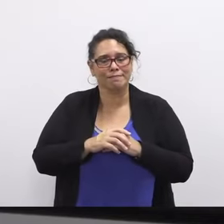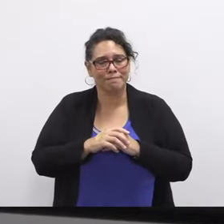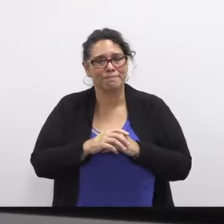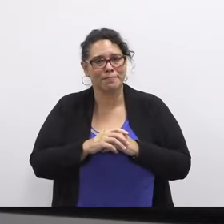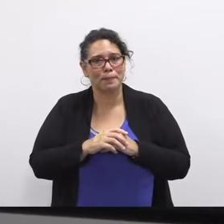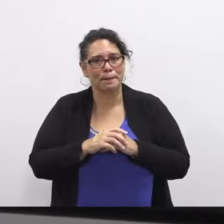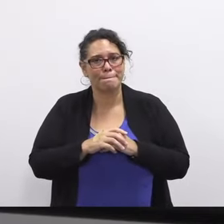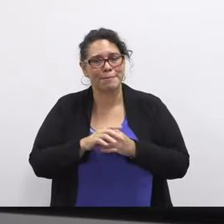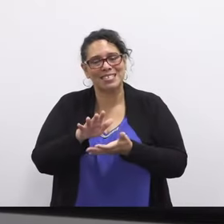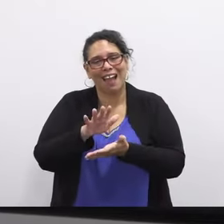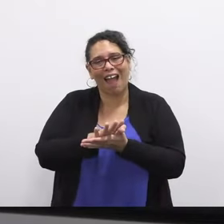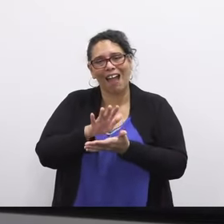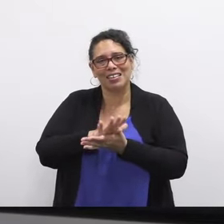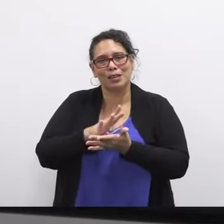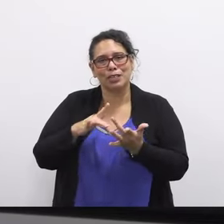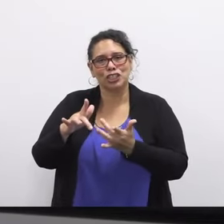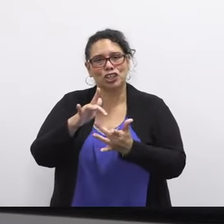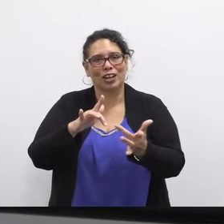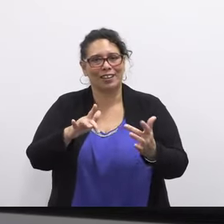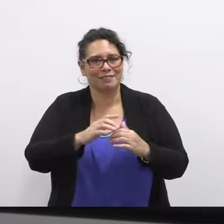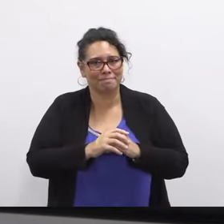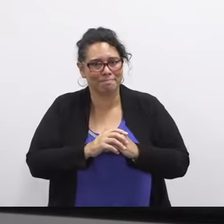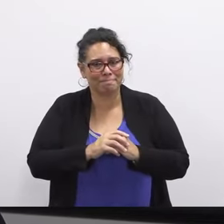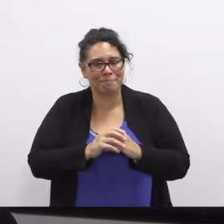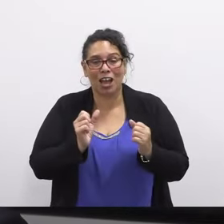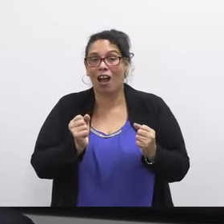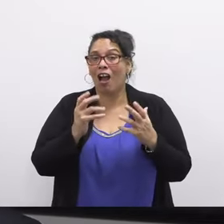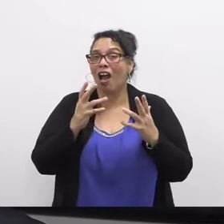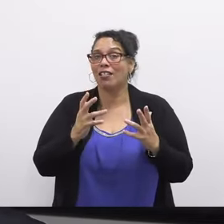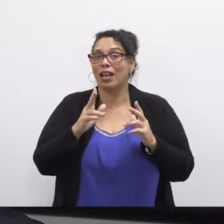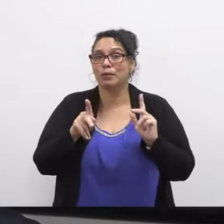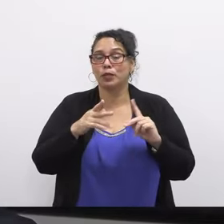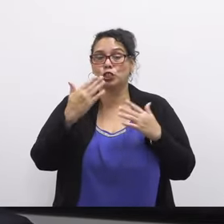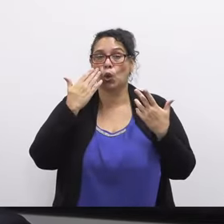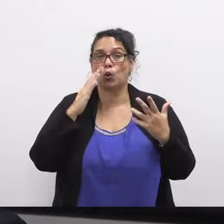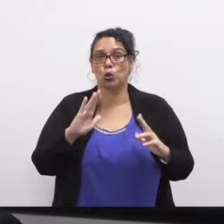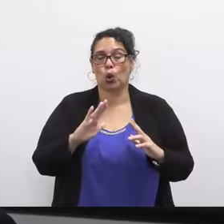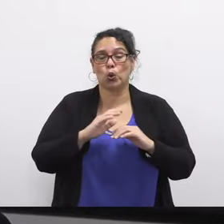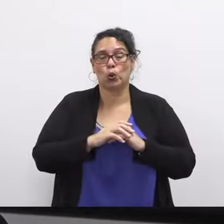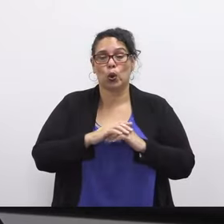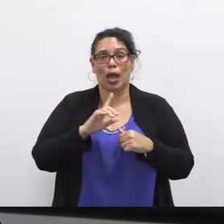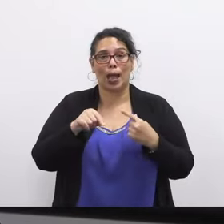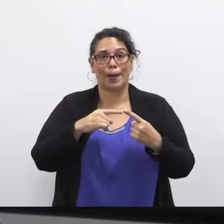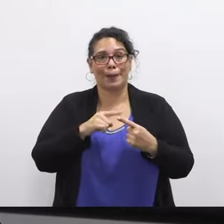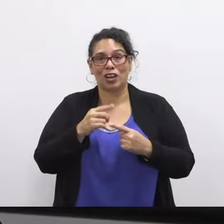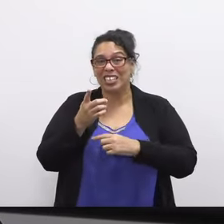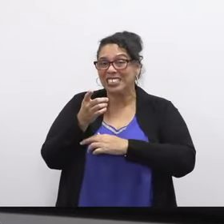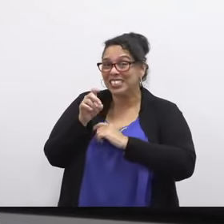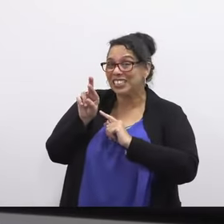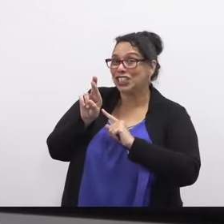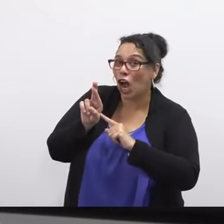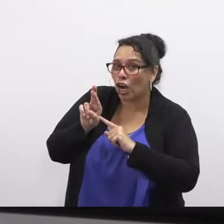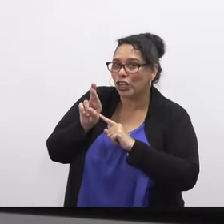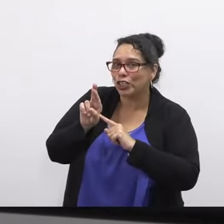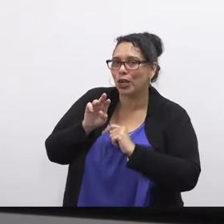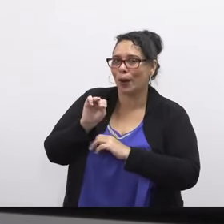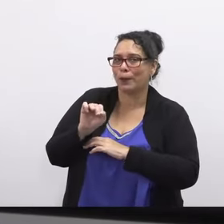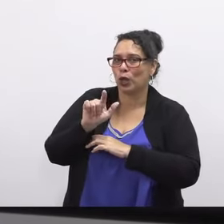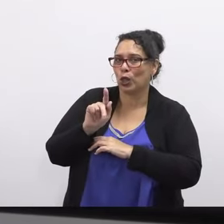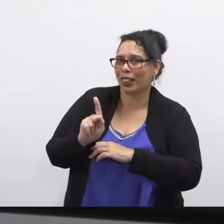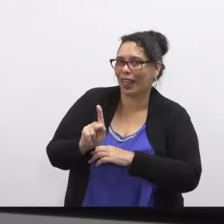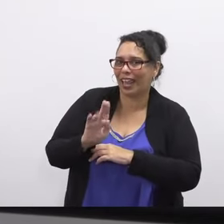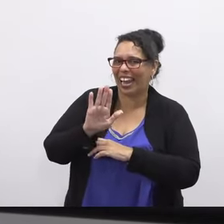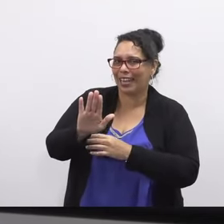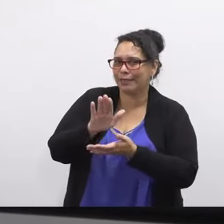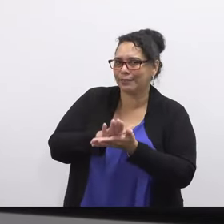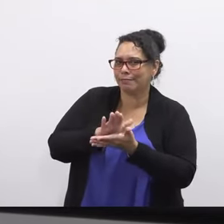his academic journey. A lot of people don't know about the academic accolades of Dr. Martin Luther King,